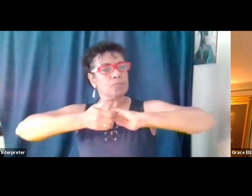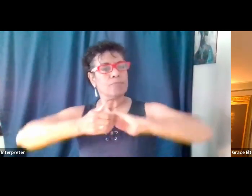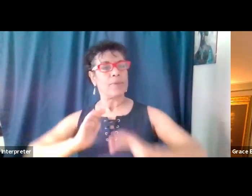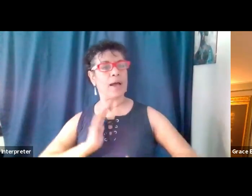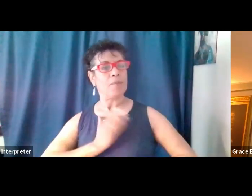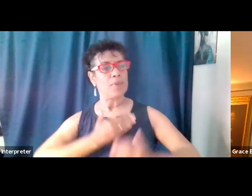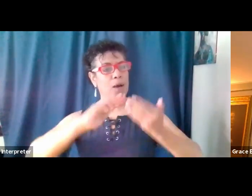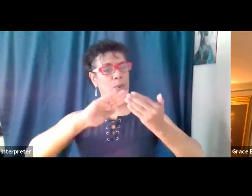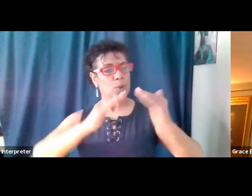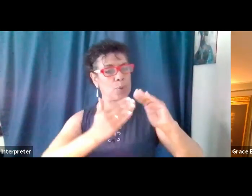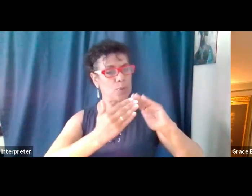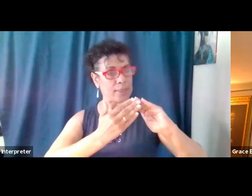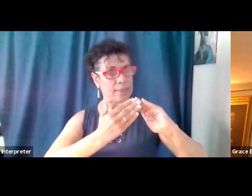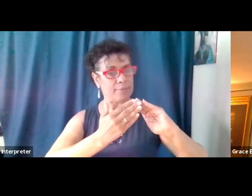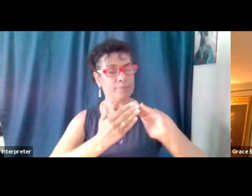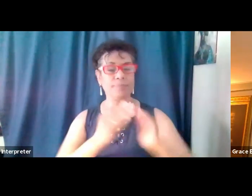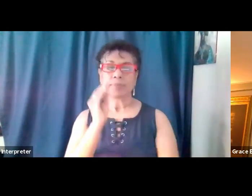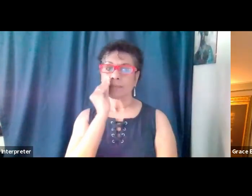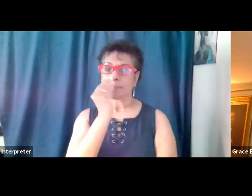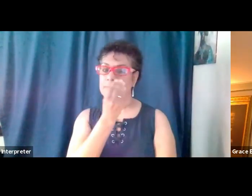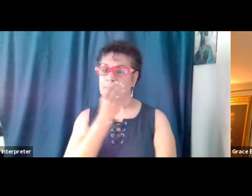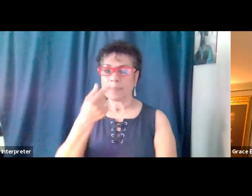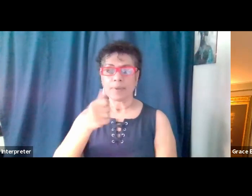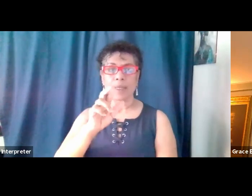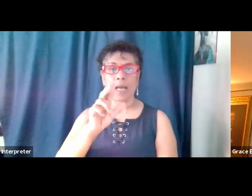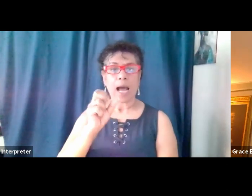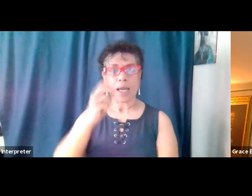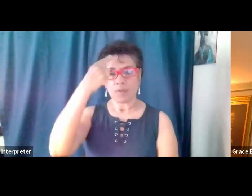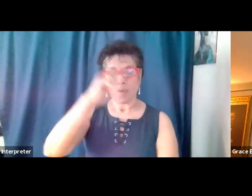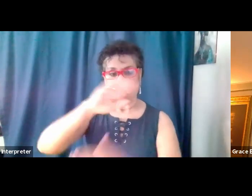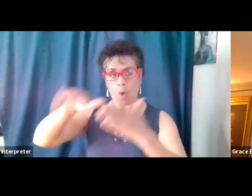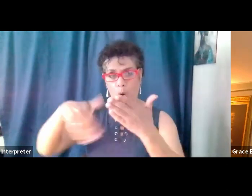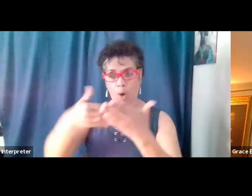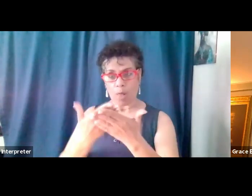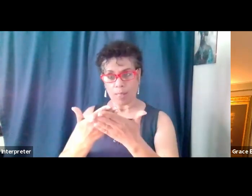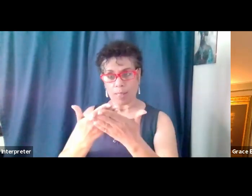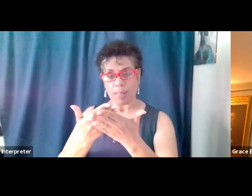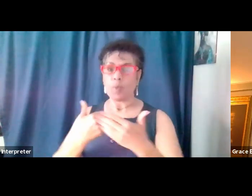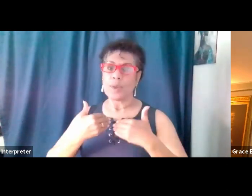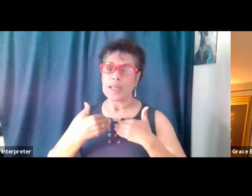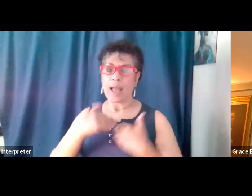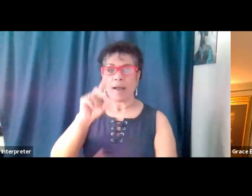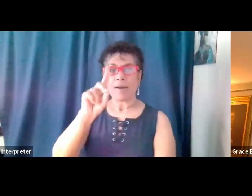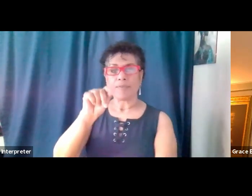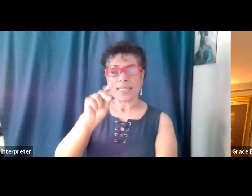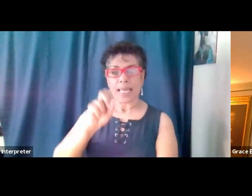Worcester. So we like to call our garden a garden for all. This means that we open our gates for people of all